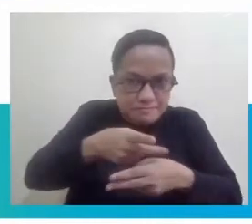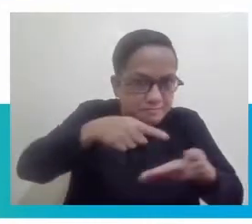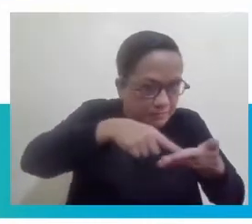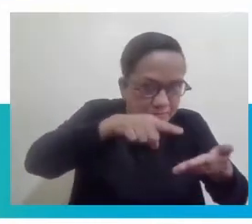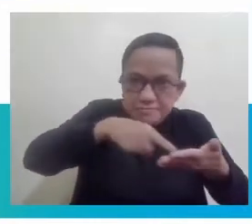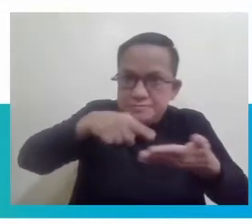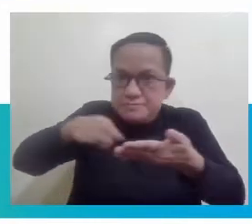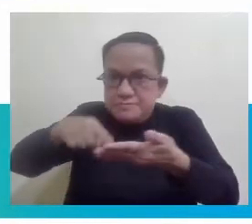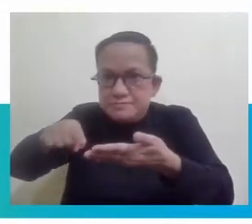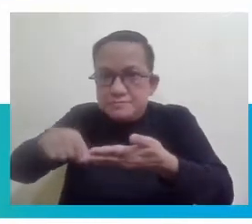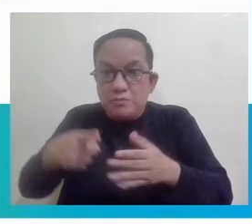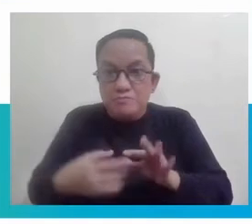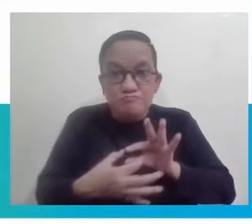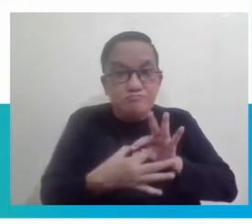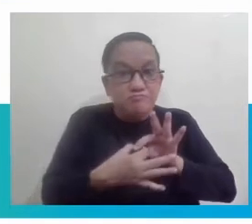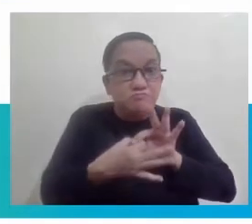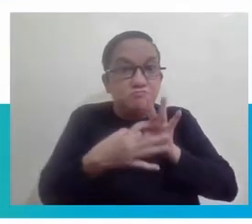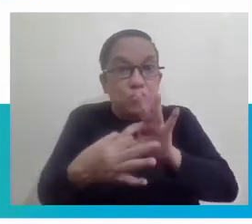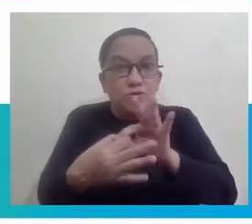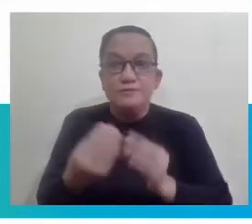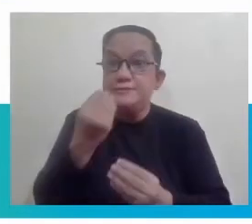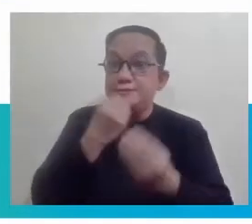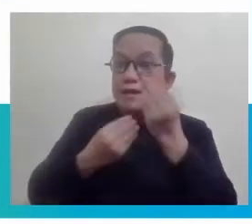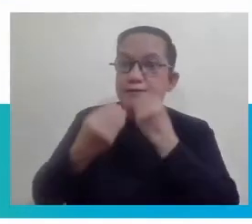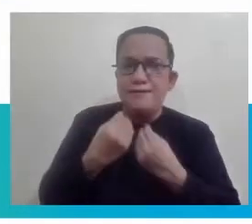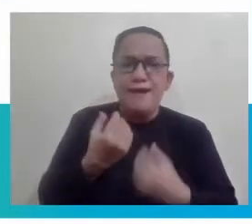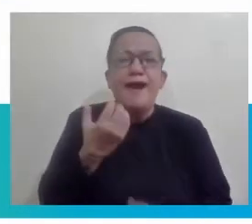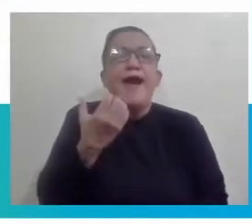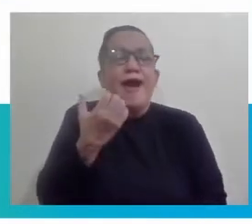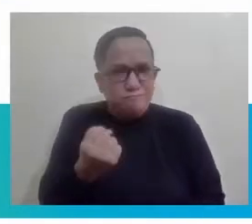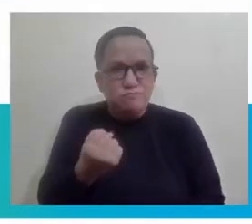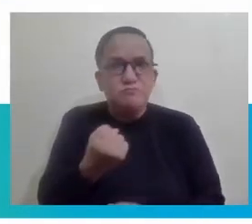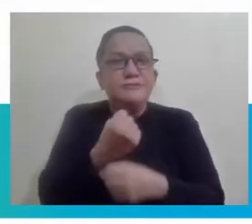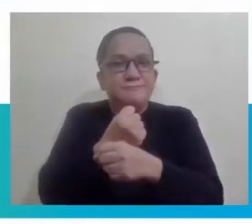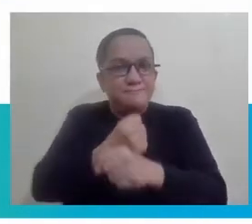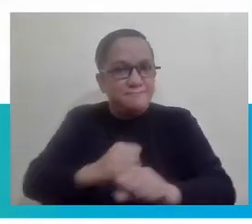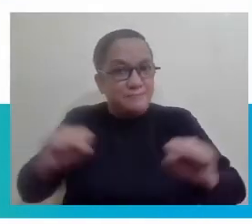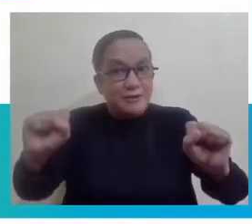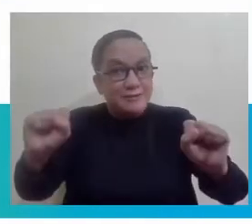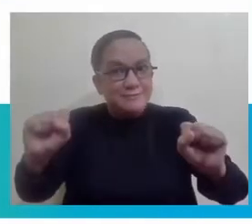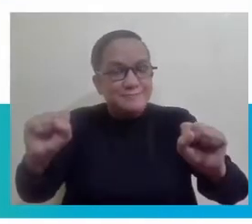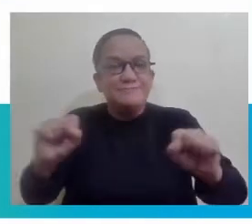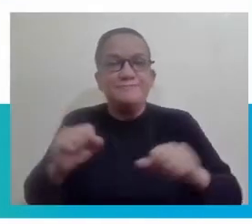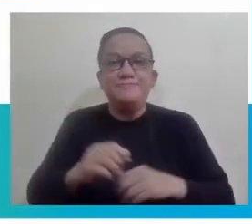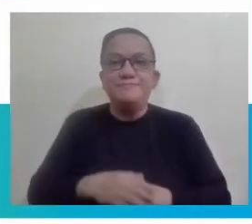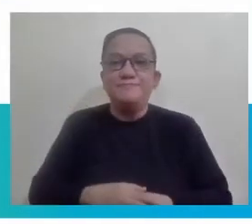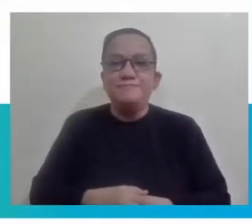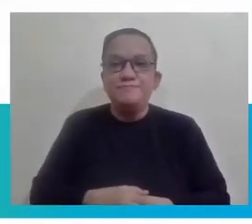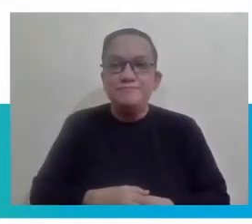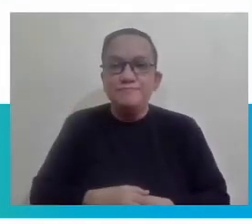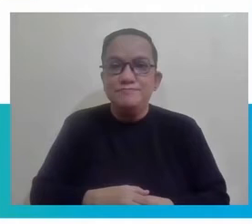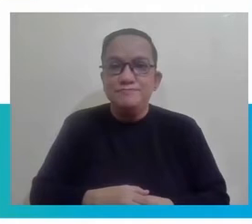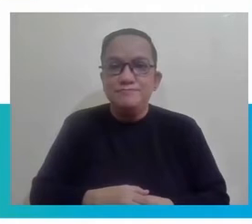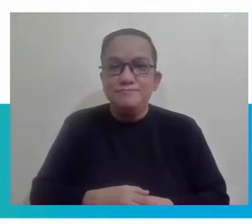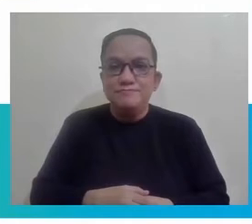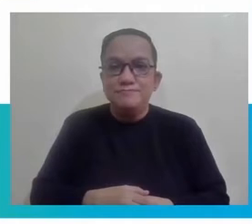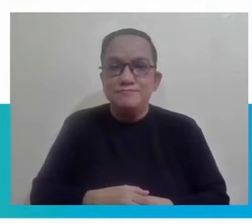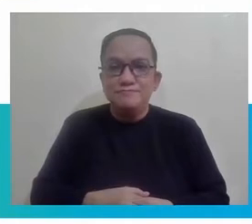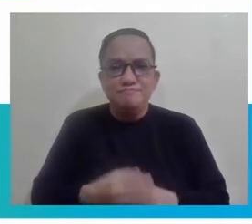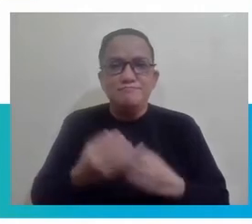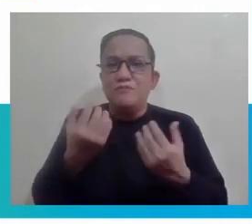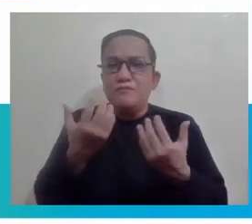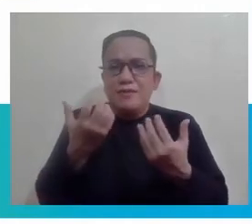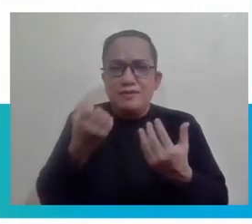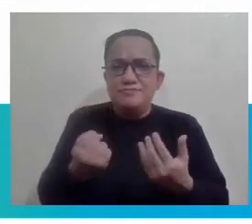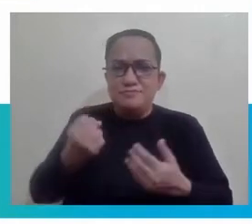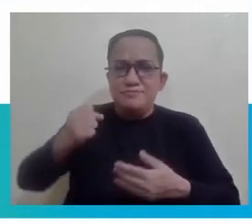Another example is the Core Environment Program for the Greater Mekong Subregion. More recently, our